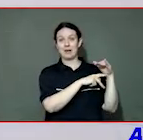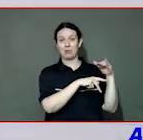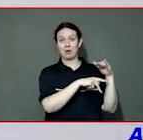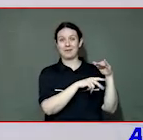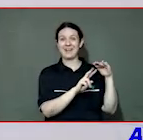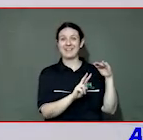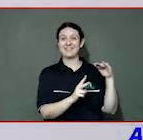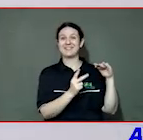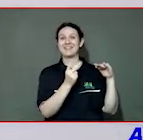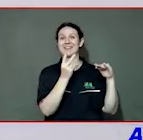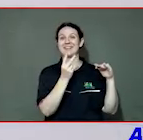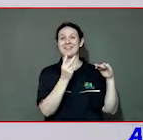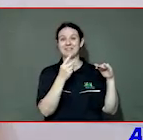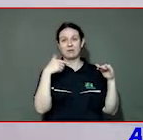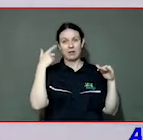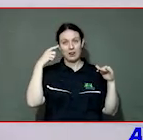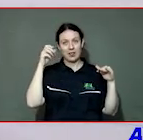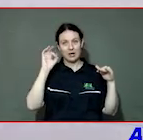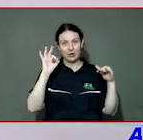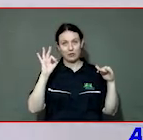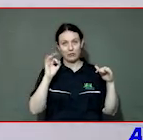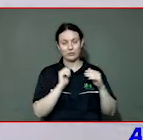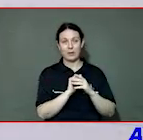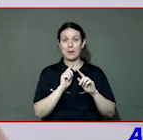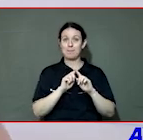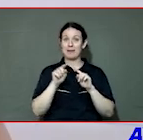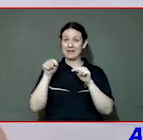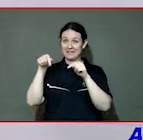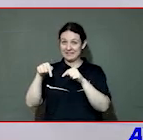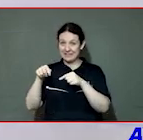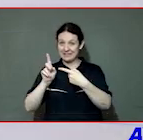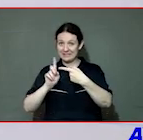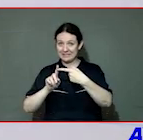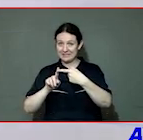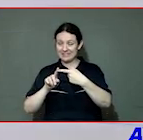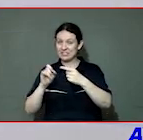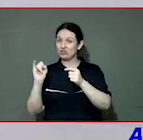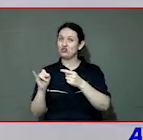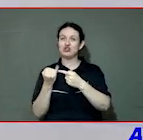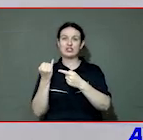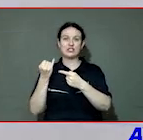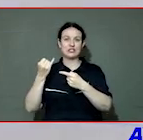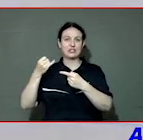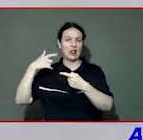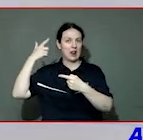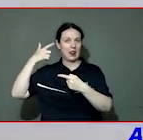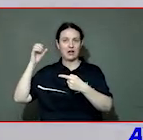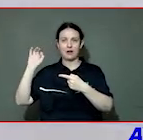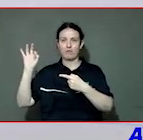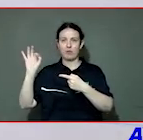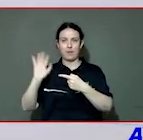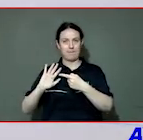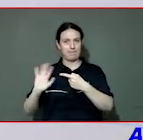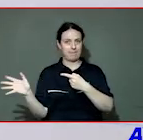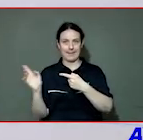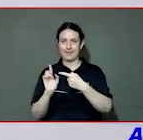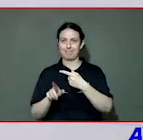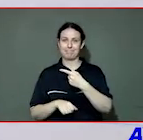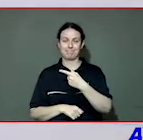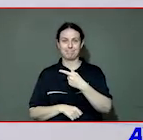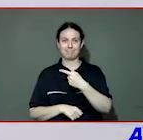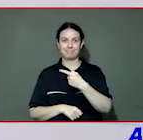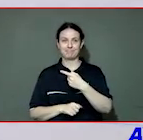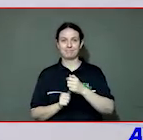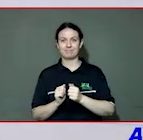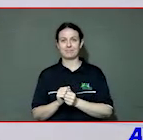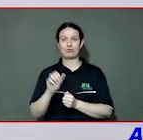and the secondary force, but in this case, the only force is London forces. Okay, so